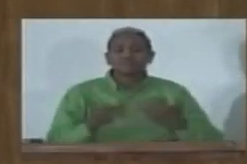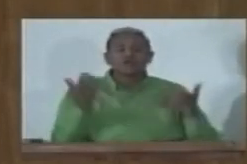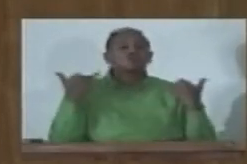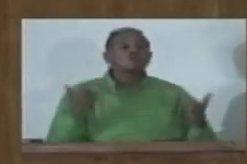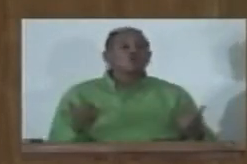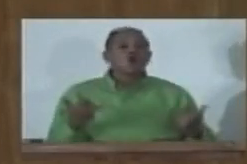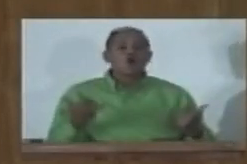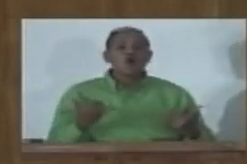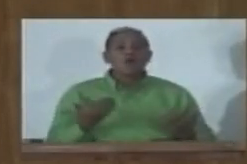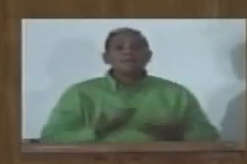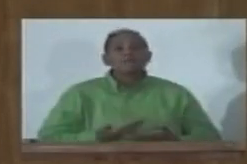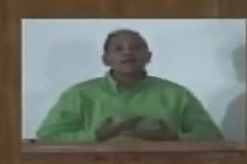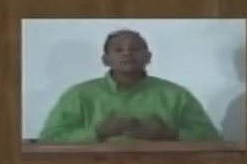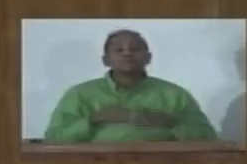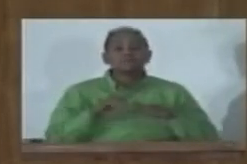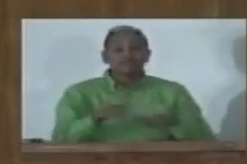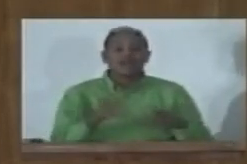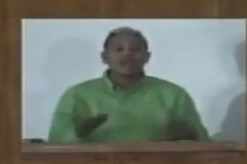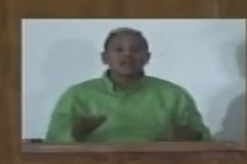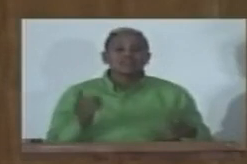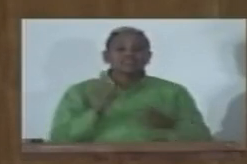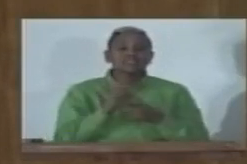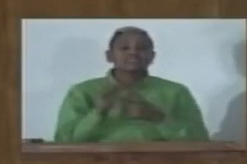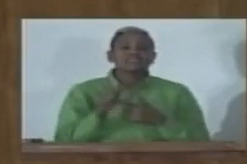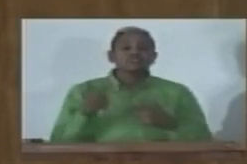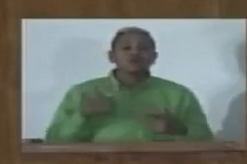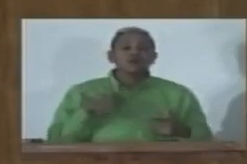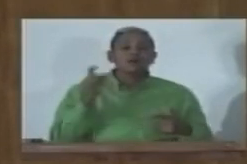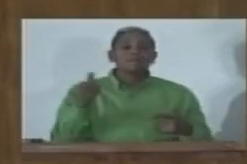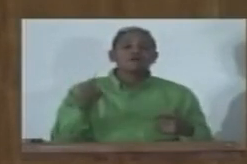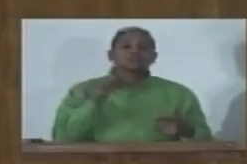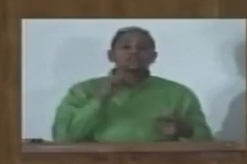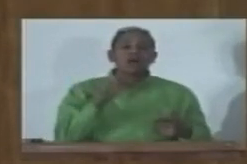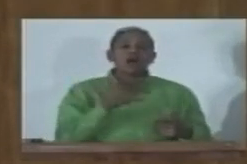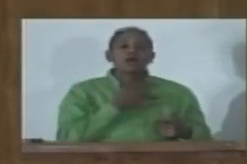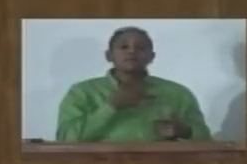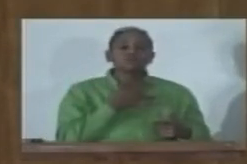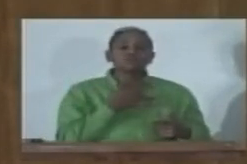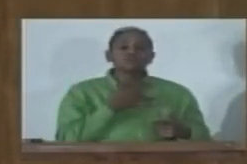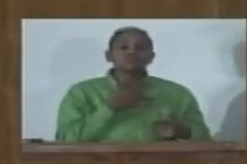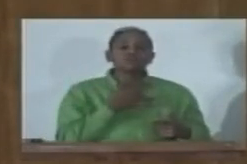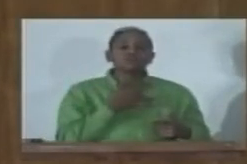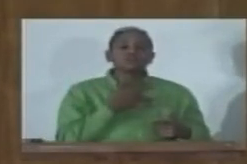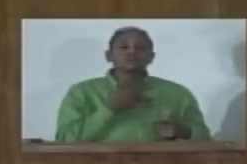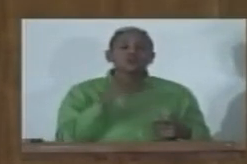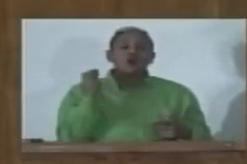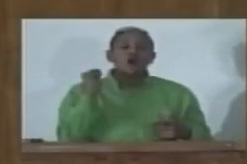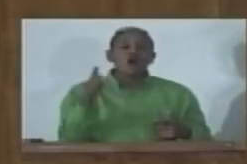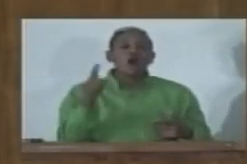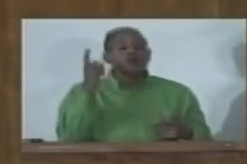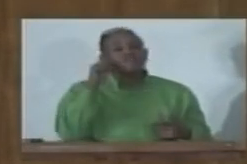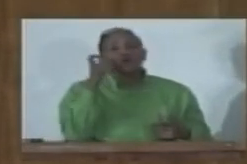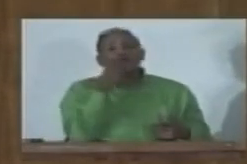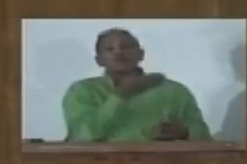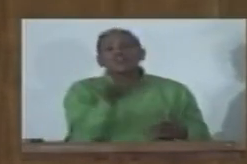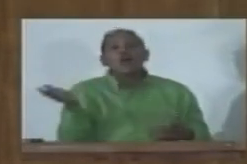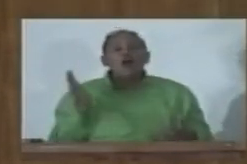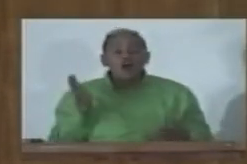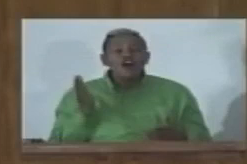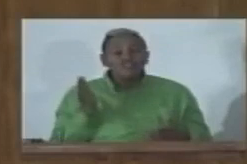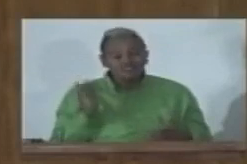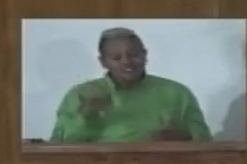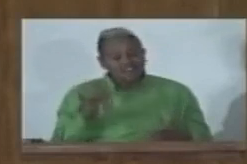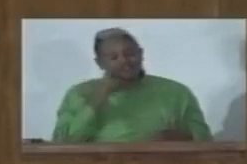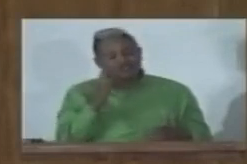a baby again, disabled. So we must appreciate everyone for who they are. And that's